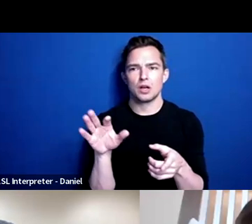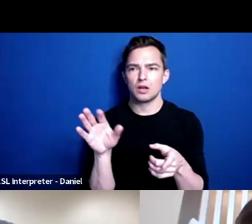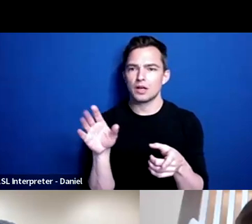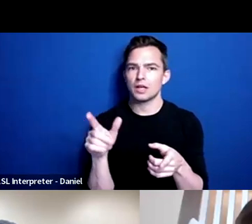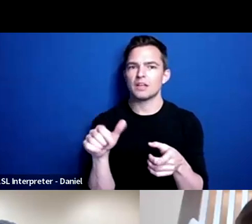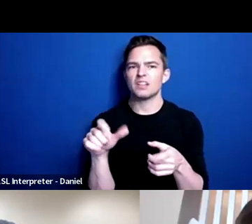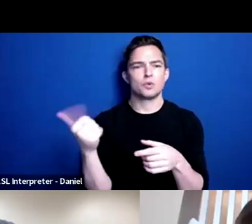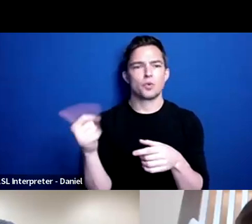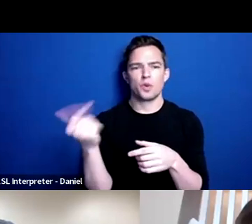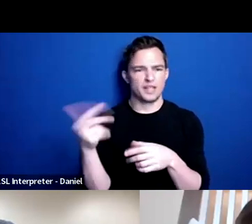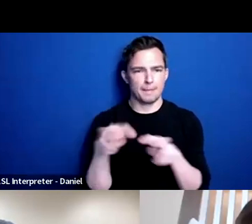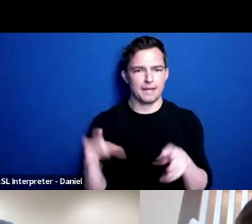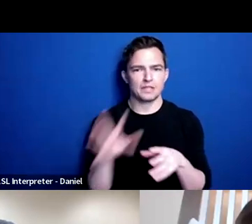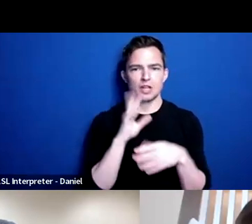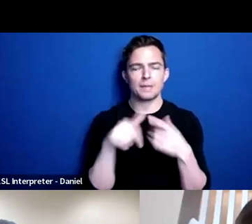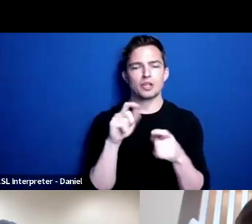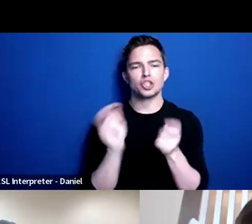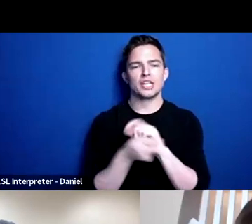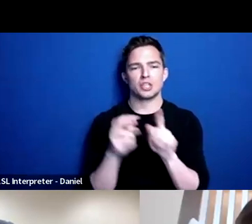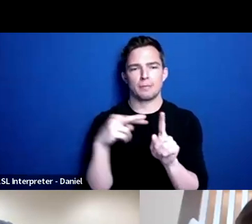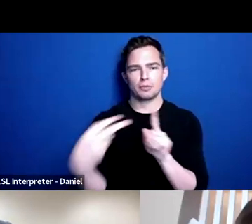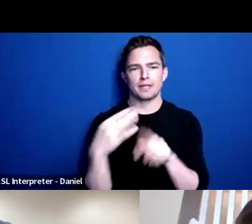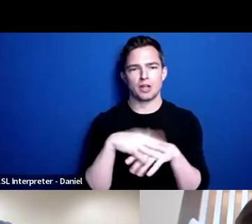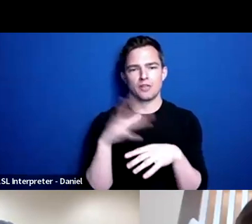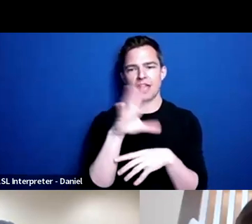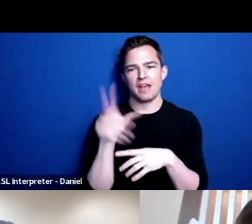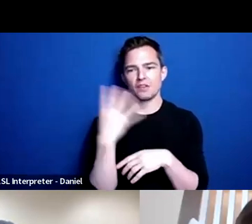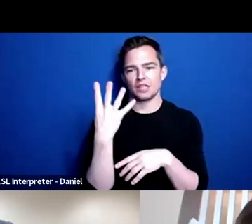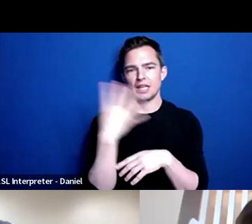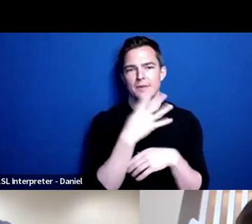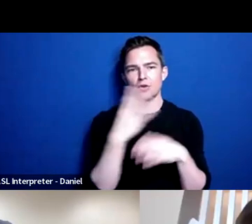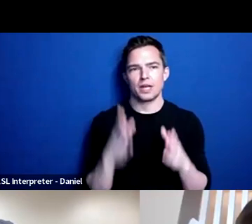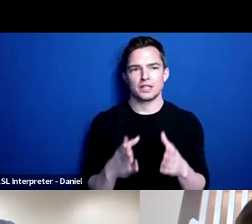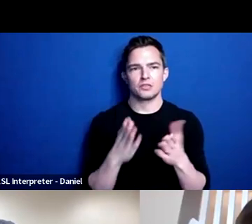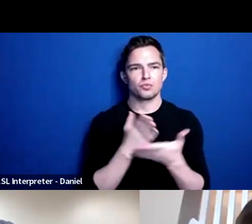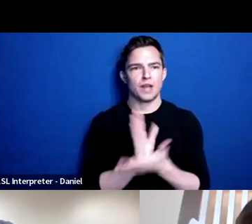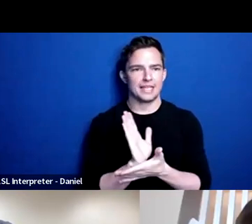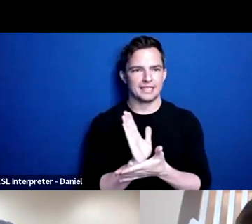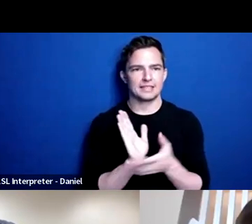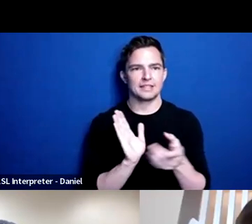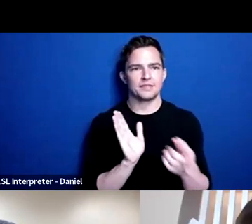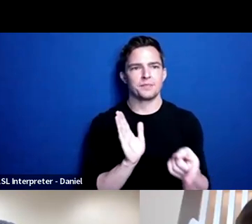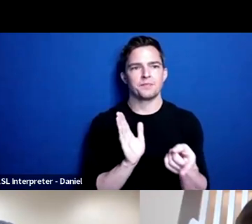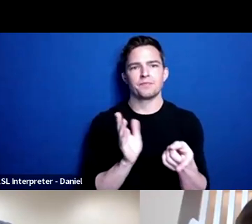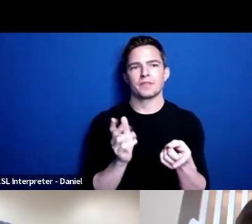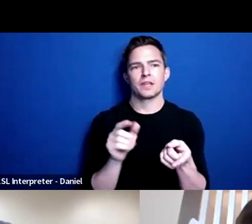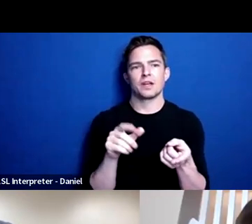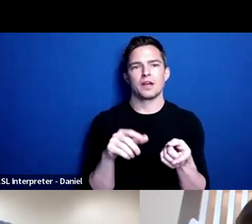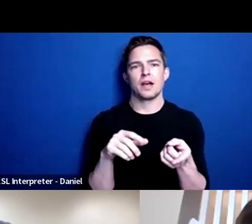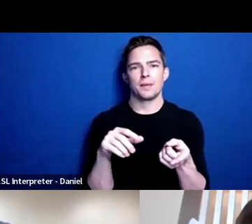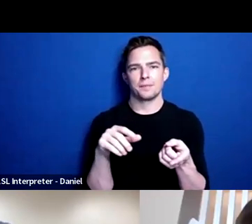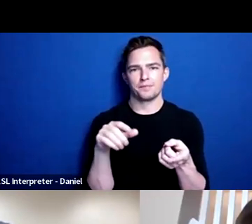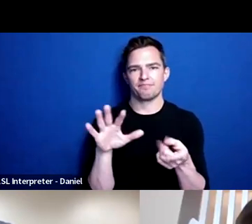about us changing perspectives on the African immigrant populations, right? So, and how we've all been socialized and